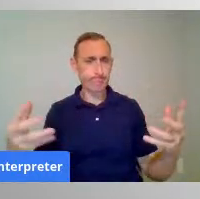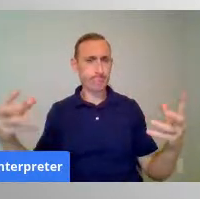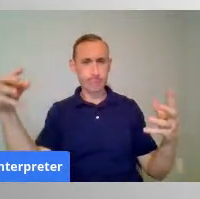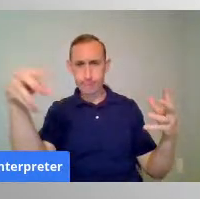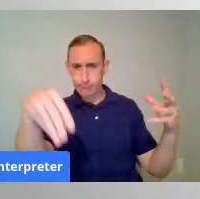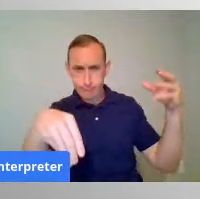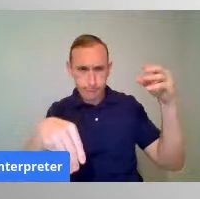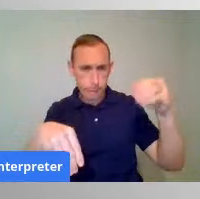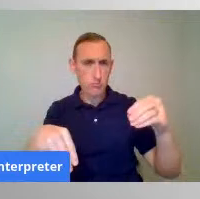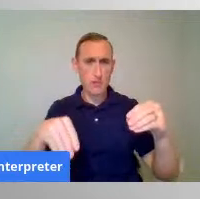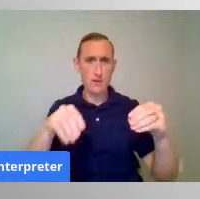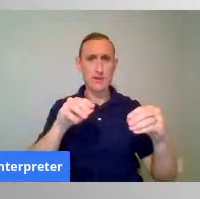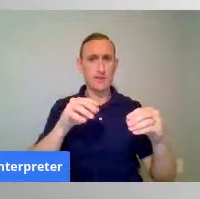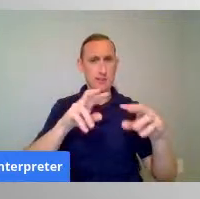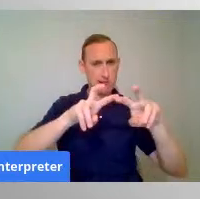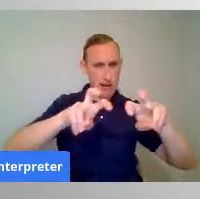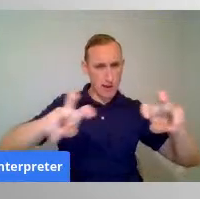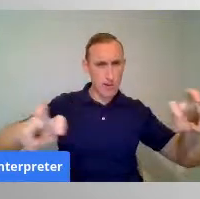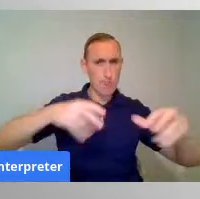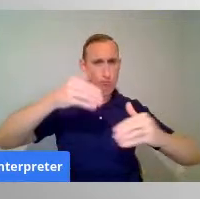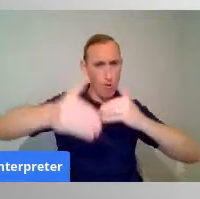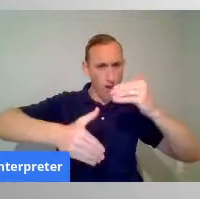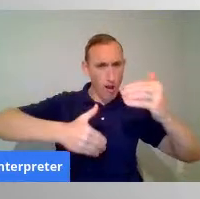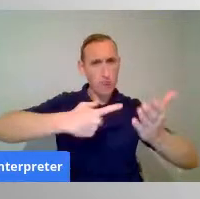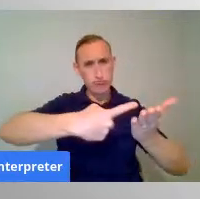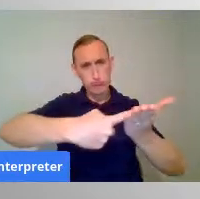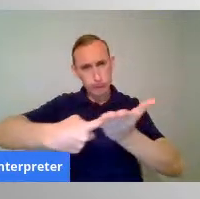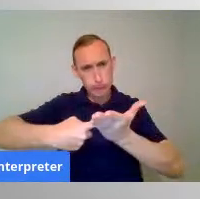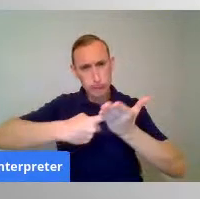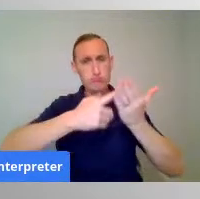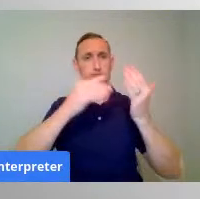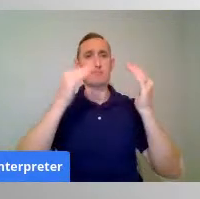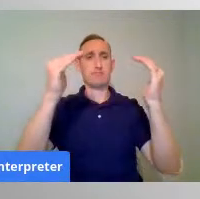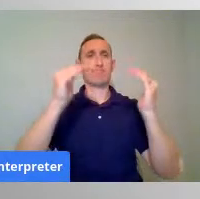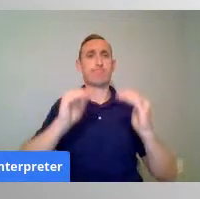analysis process and engage in some discussion. Next slide, please.